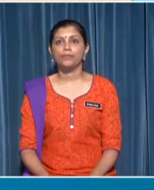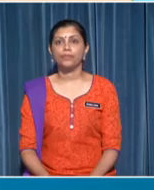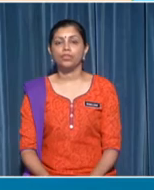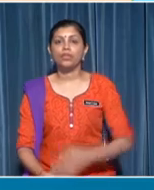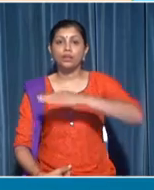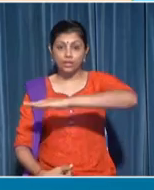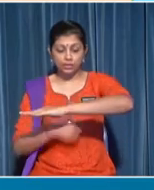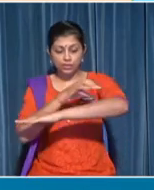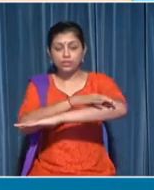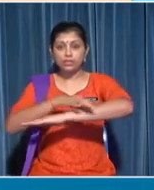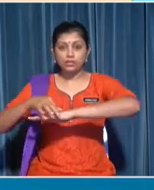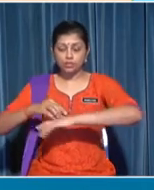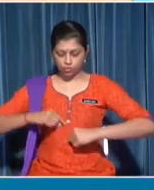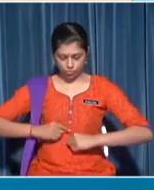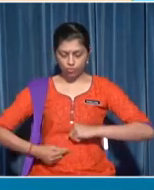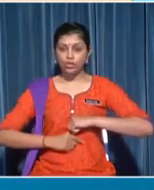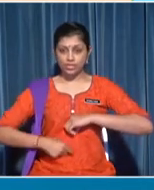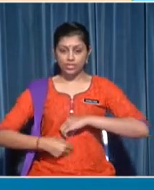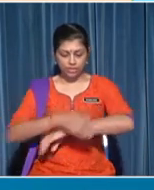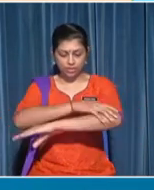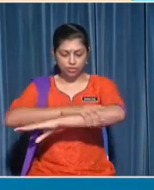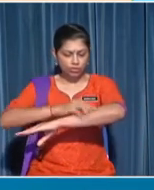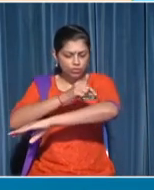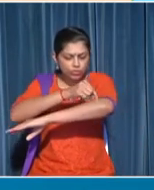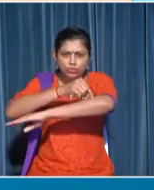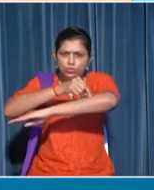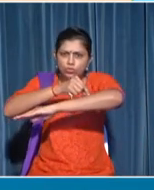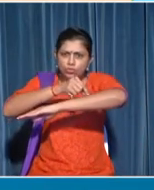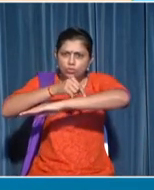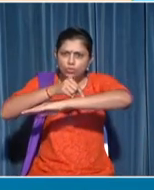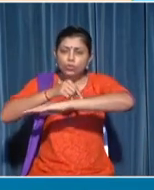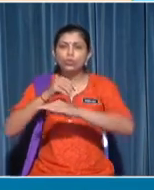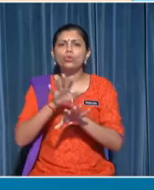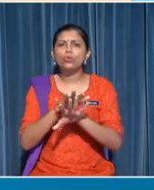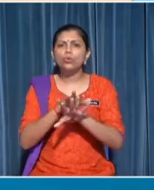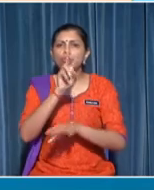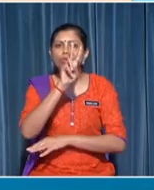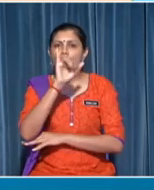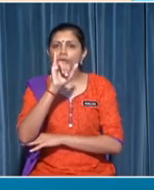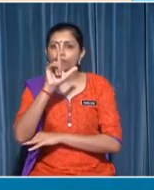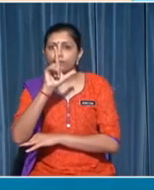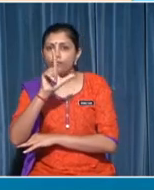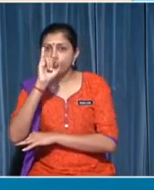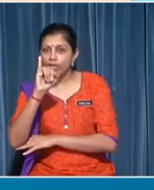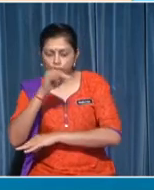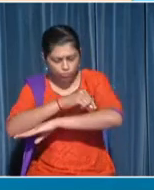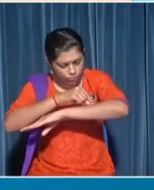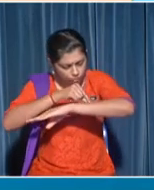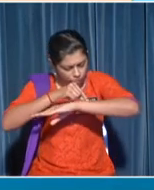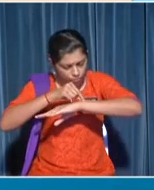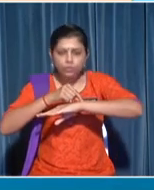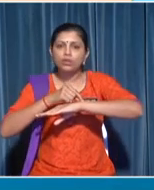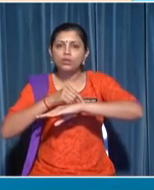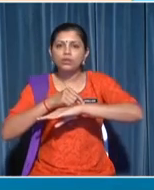intestine itself, folded into millions of tiny fingers. Imagine villi is like